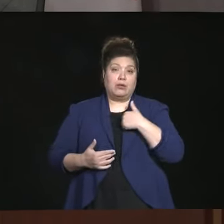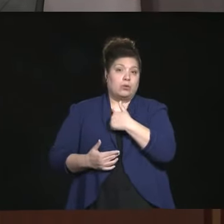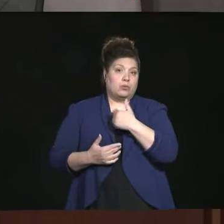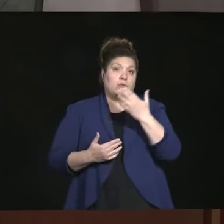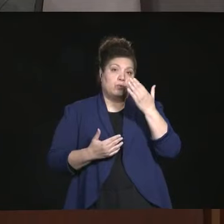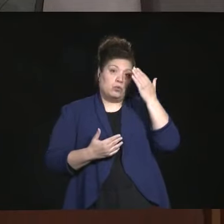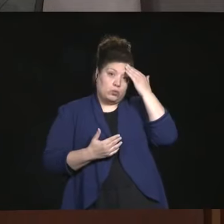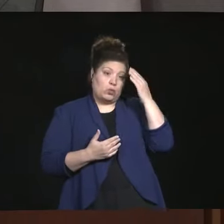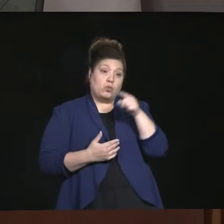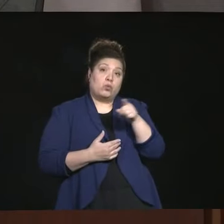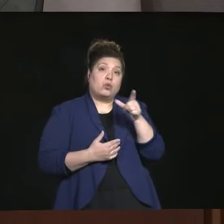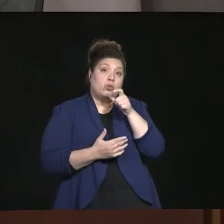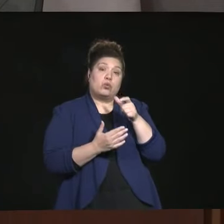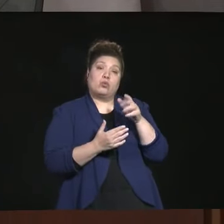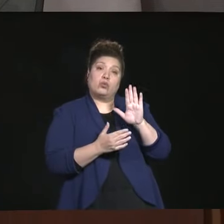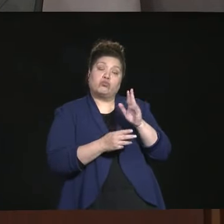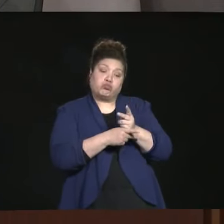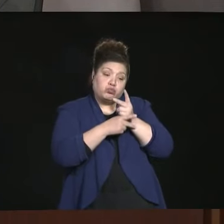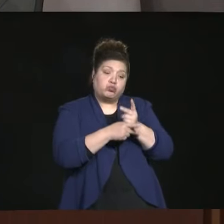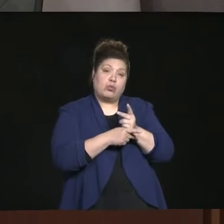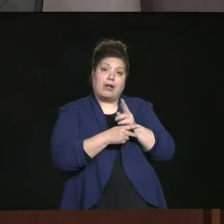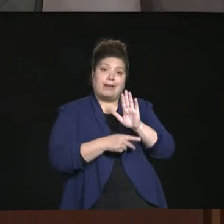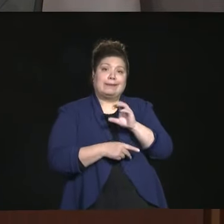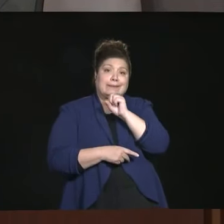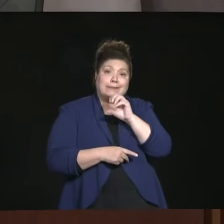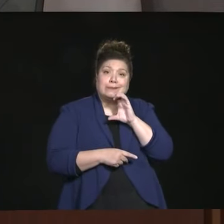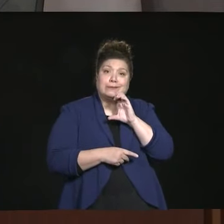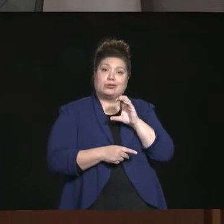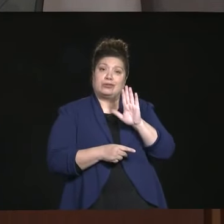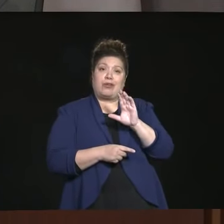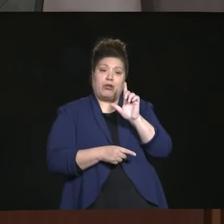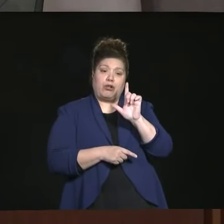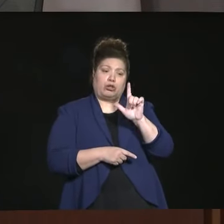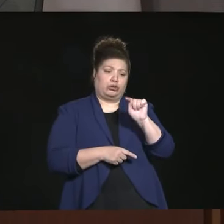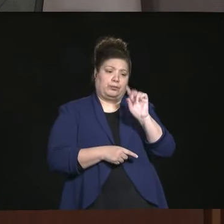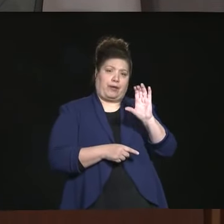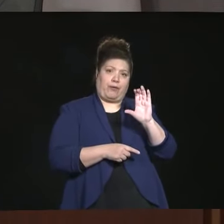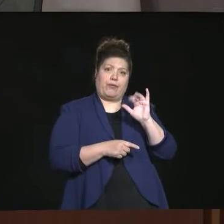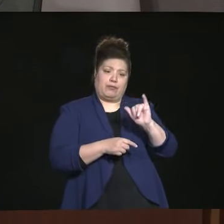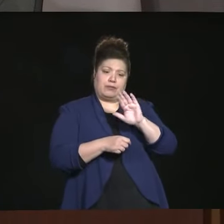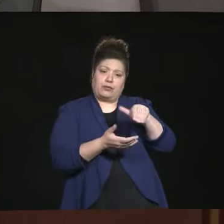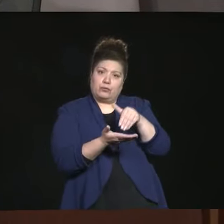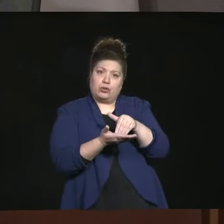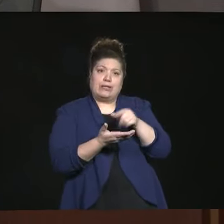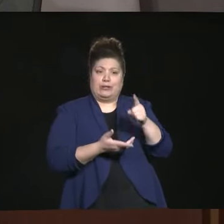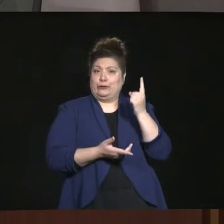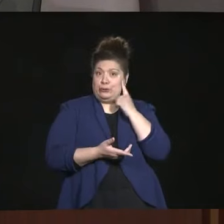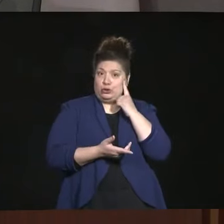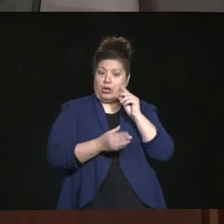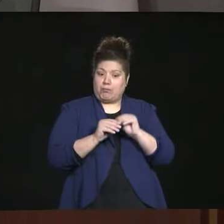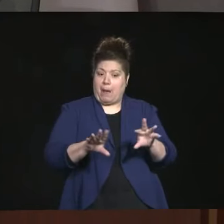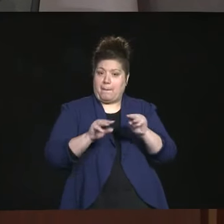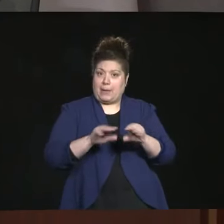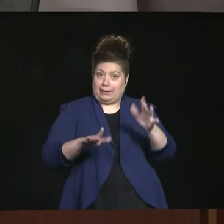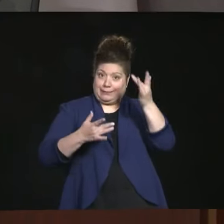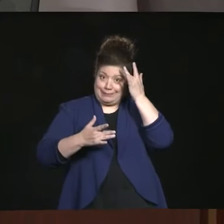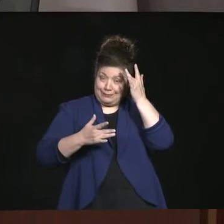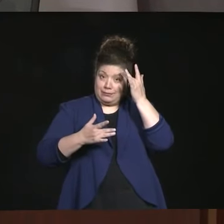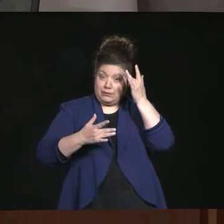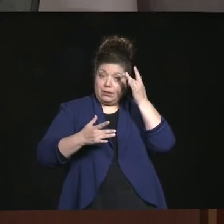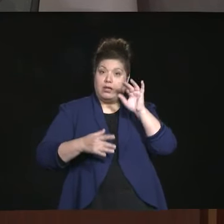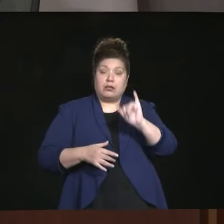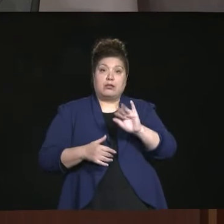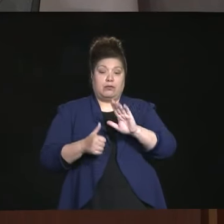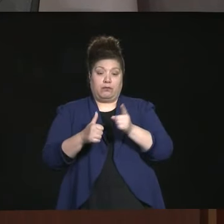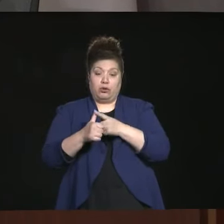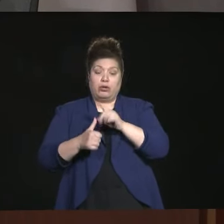facility outbreaks that you've heard about. Some of the health workers were the initial cases, followed by